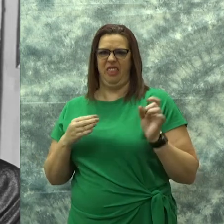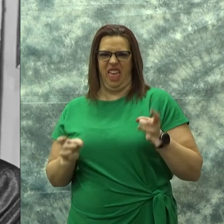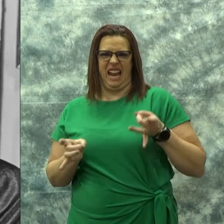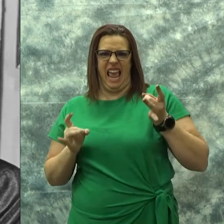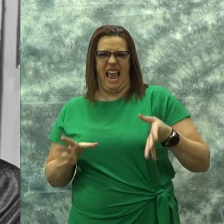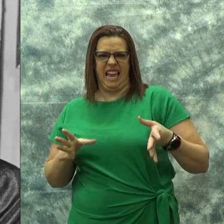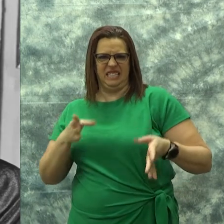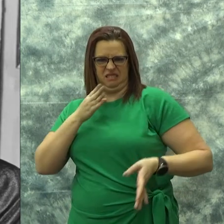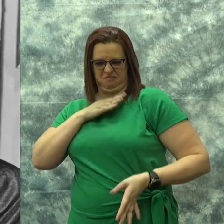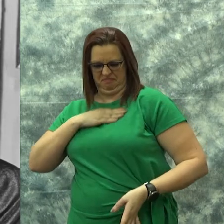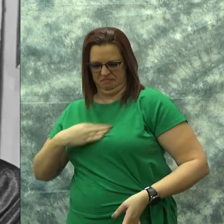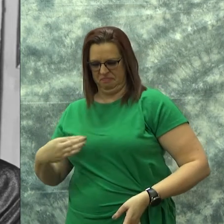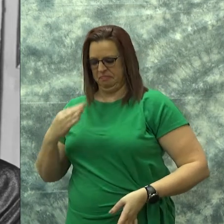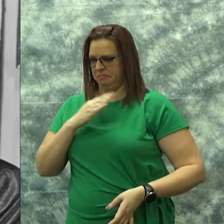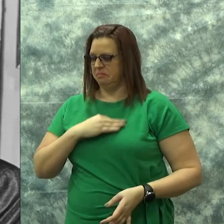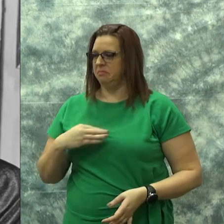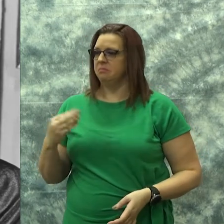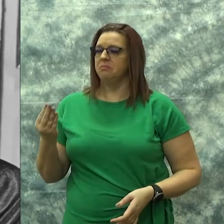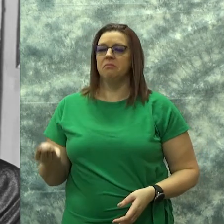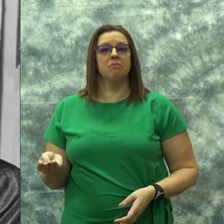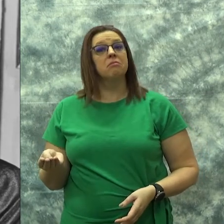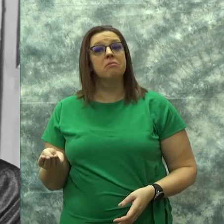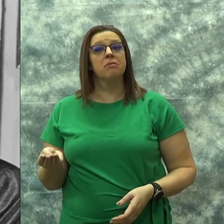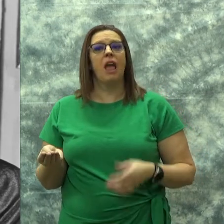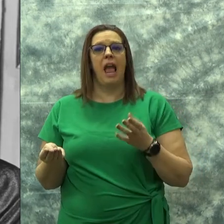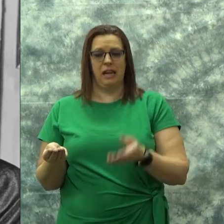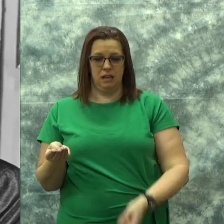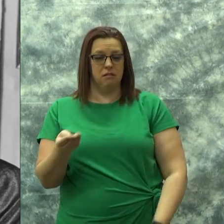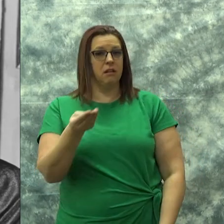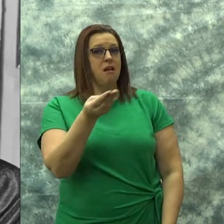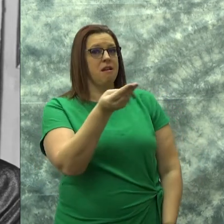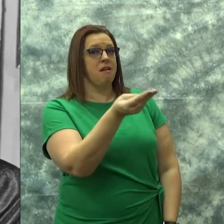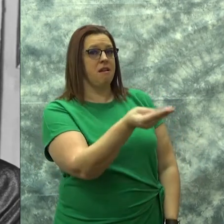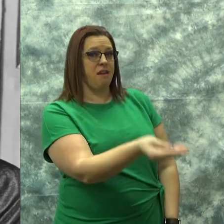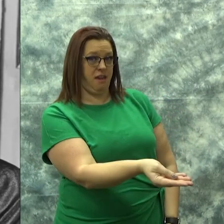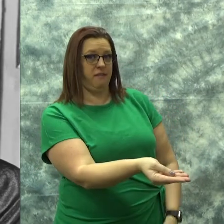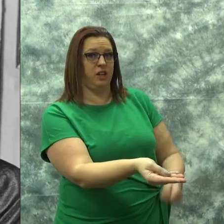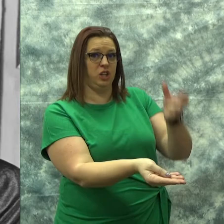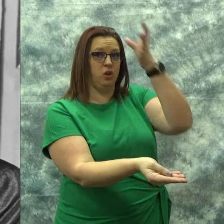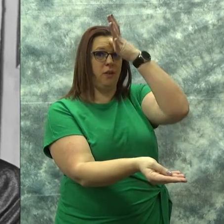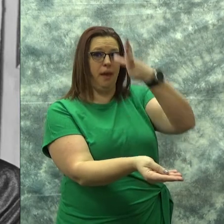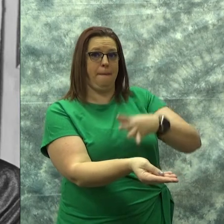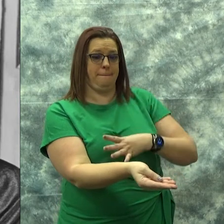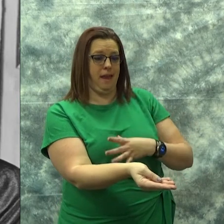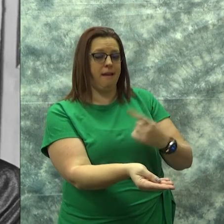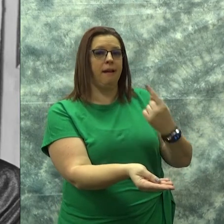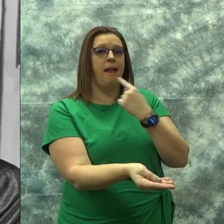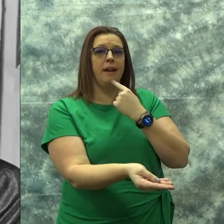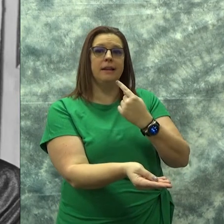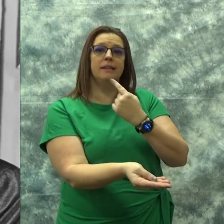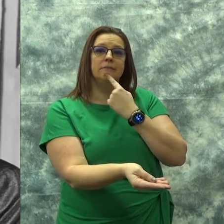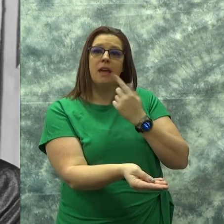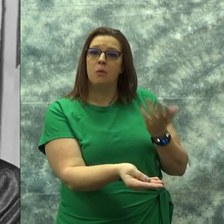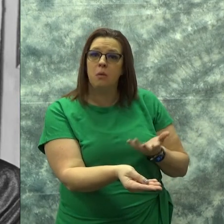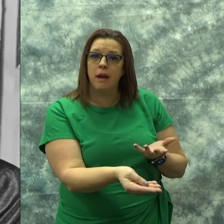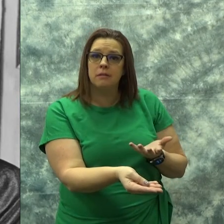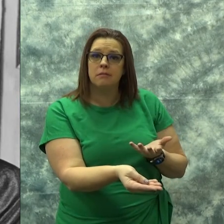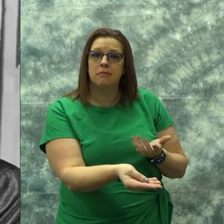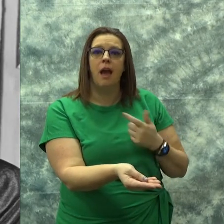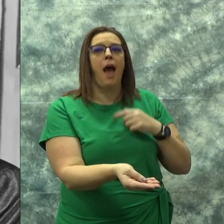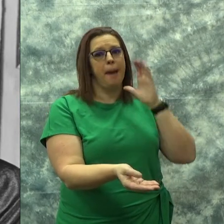wiped the hate from his suit. He gave it back to the man and